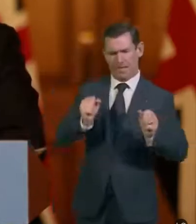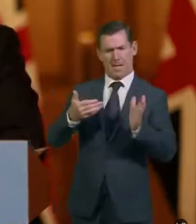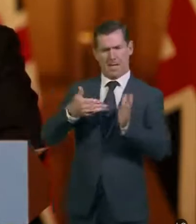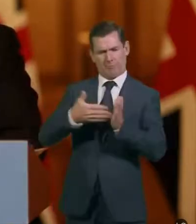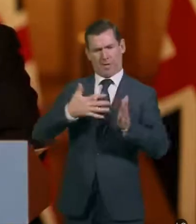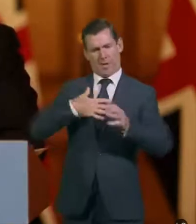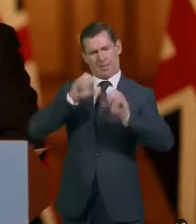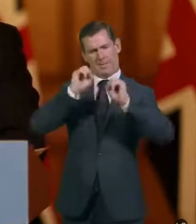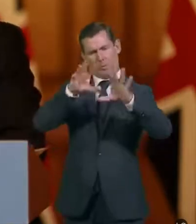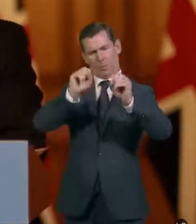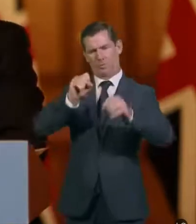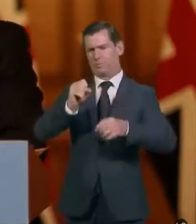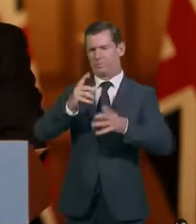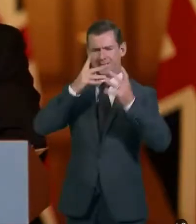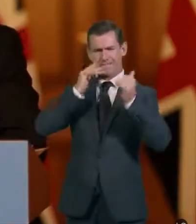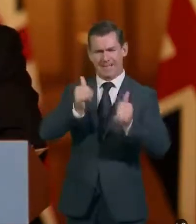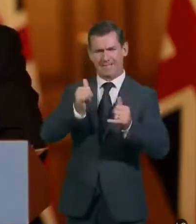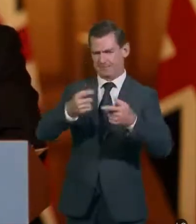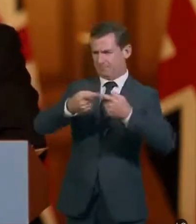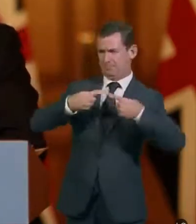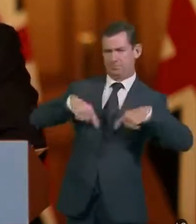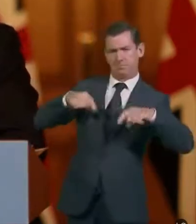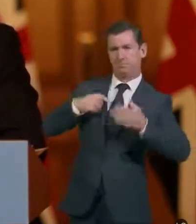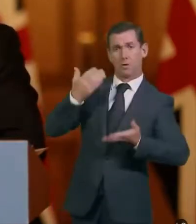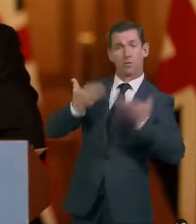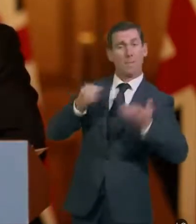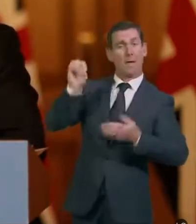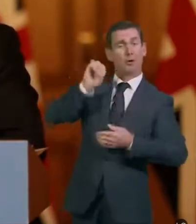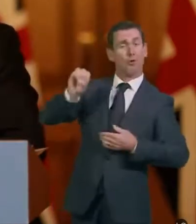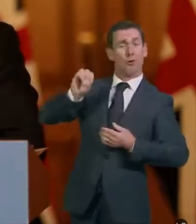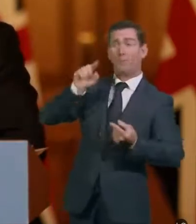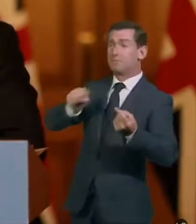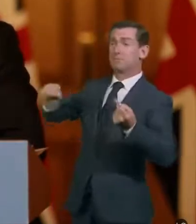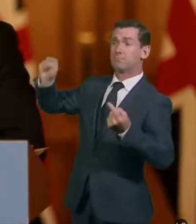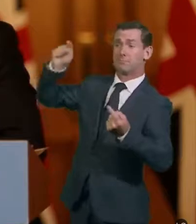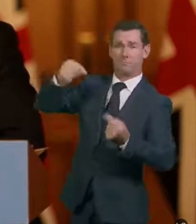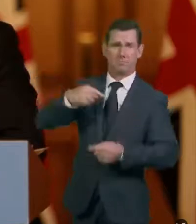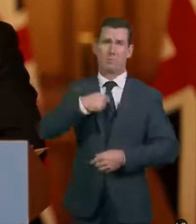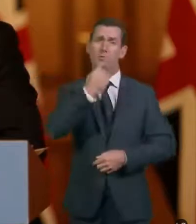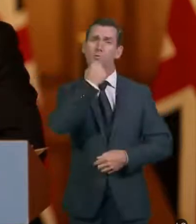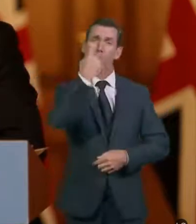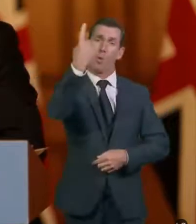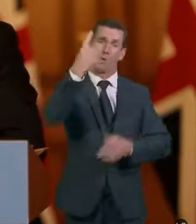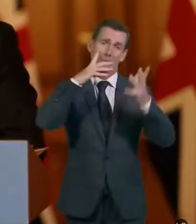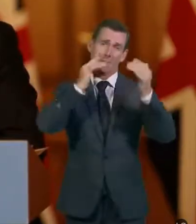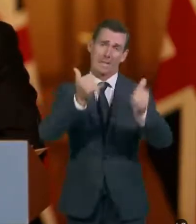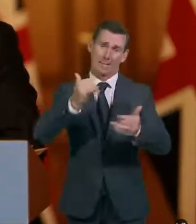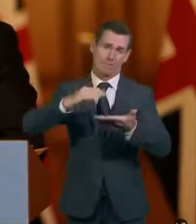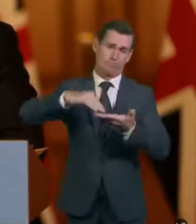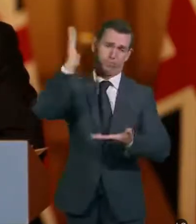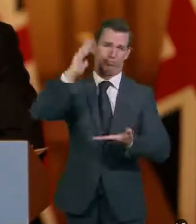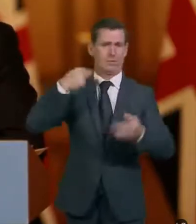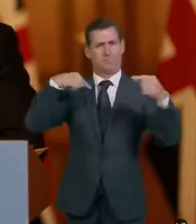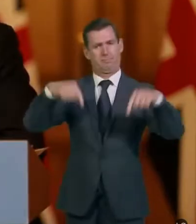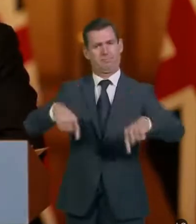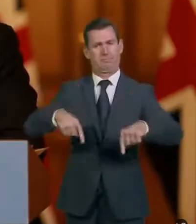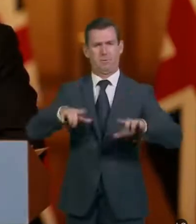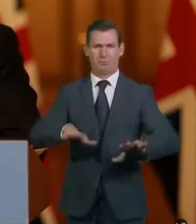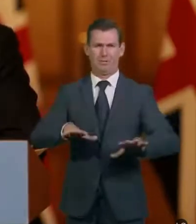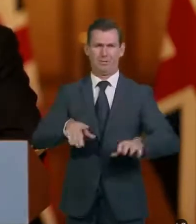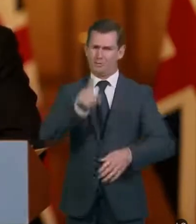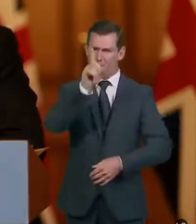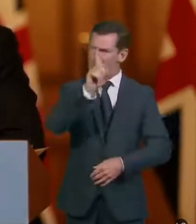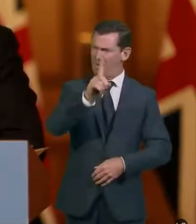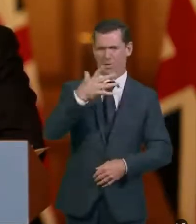other country in Europe, but we always want to go further. One of the most dangerous aspects of